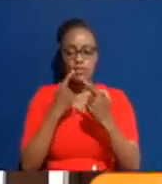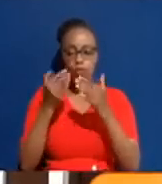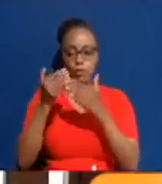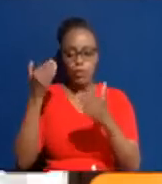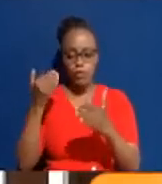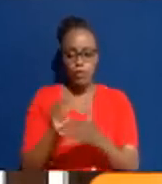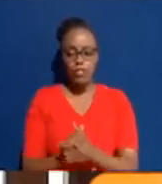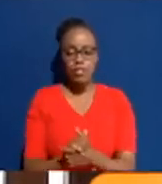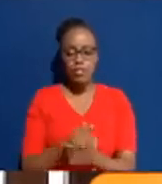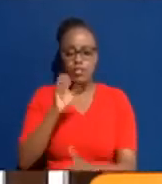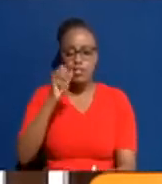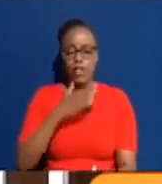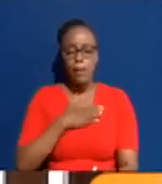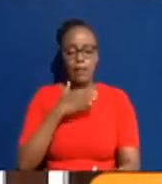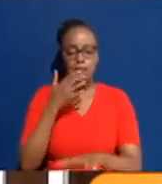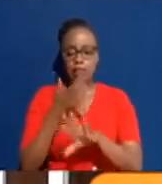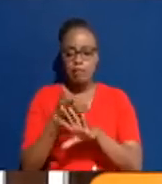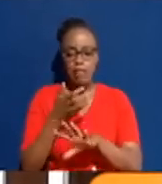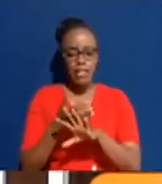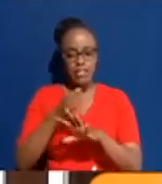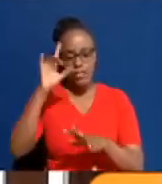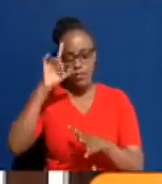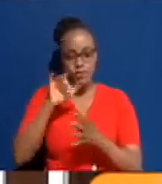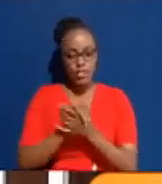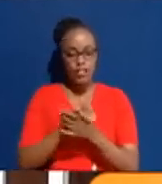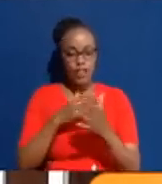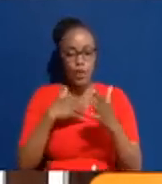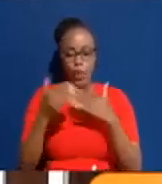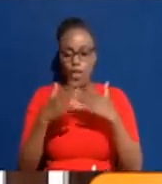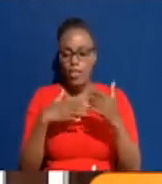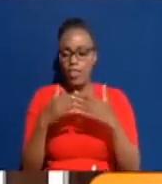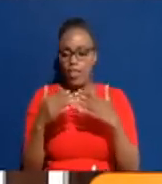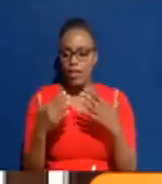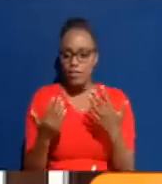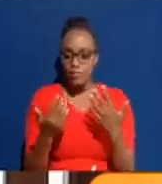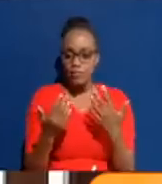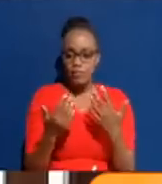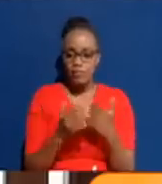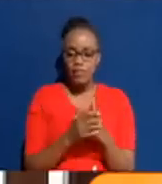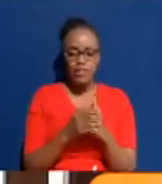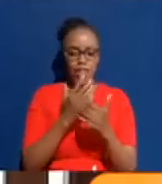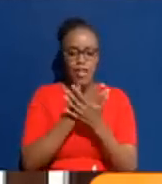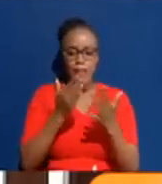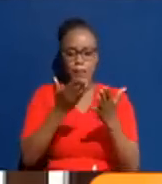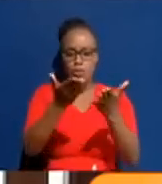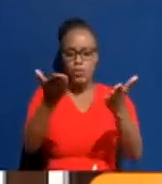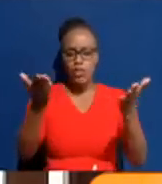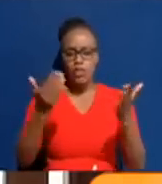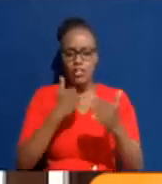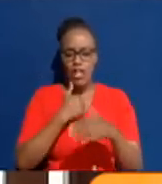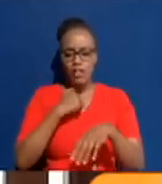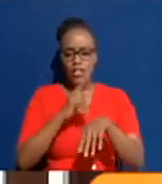Jeff. So I have difficulties, whether from Patrick or from anybody else, when we